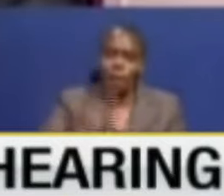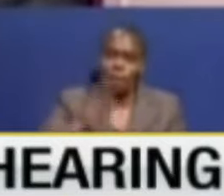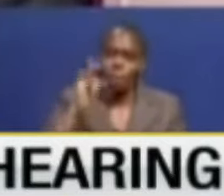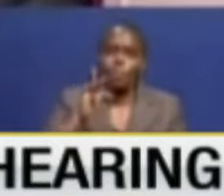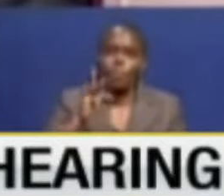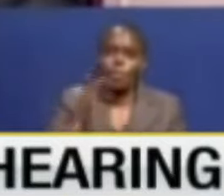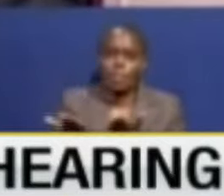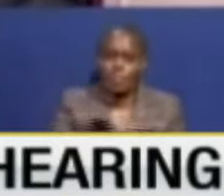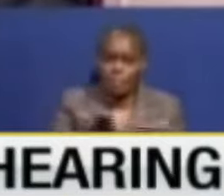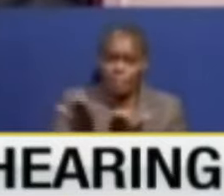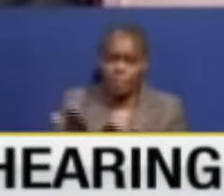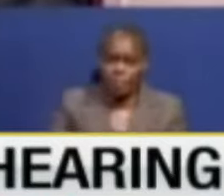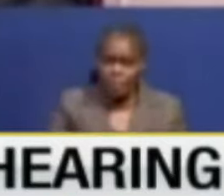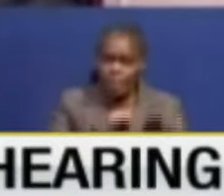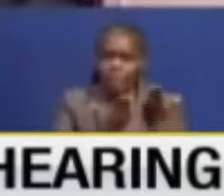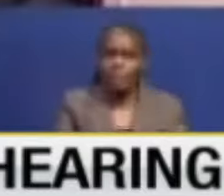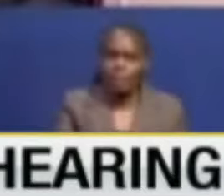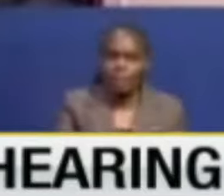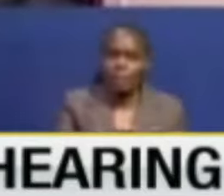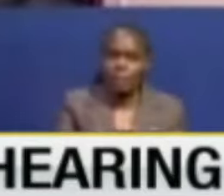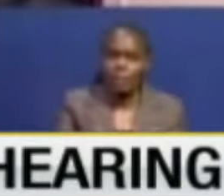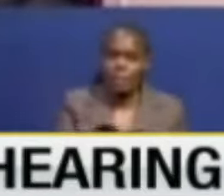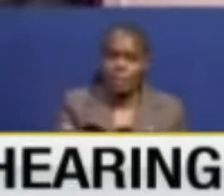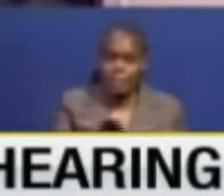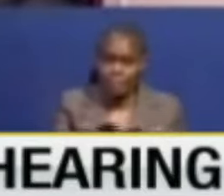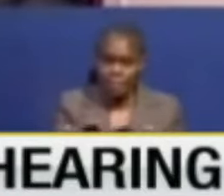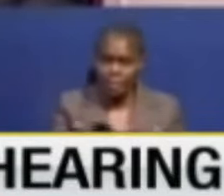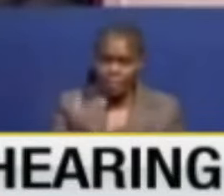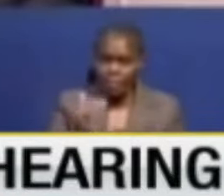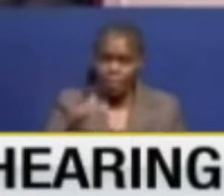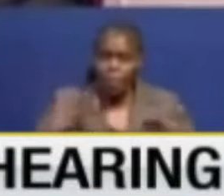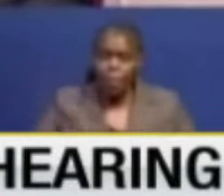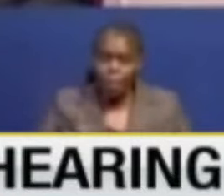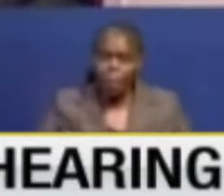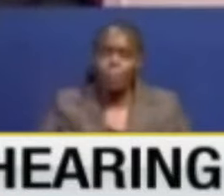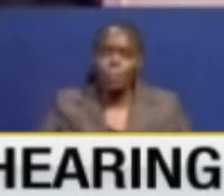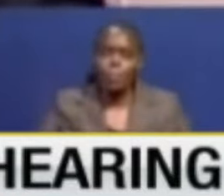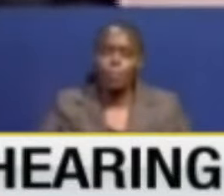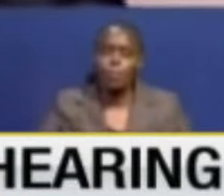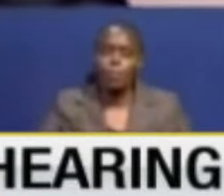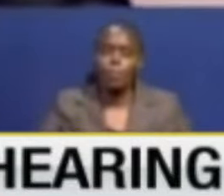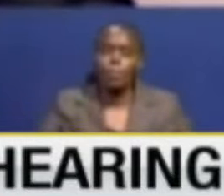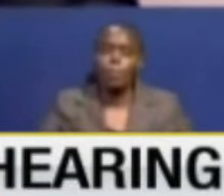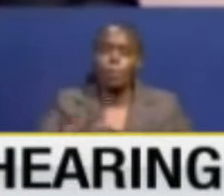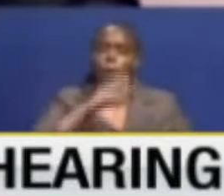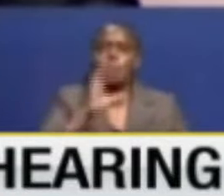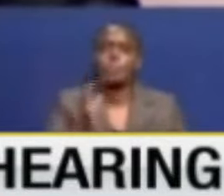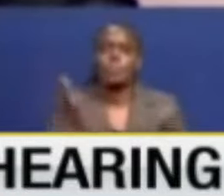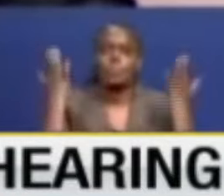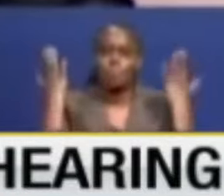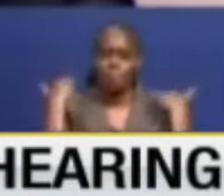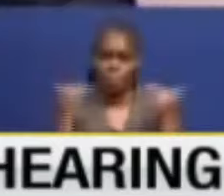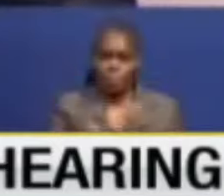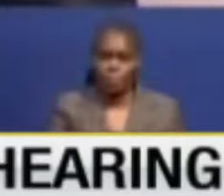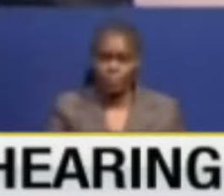effective service delivery of services to the people and the residents of Meru County.